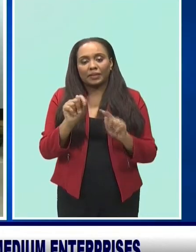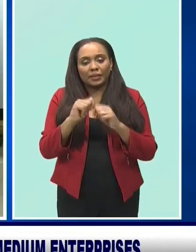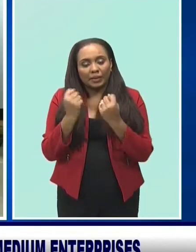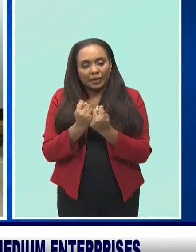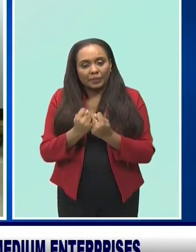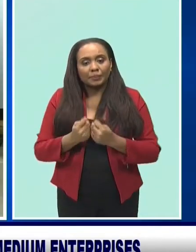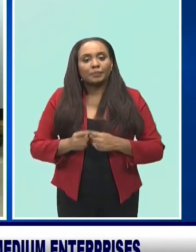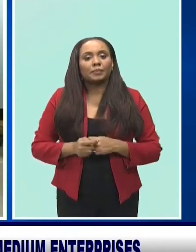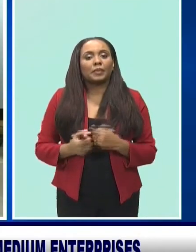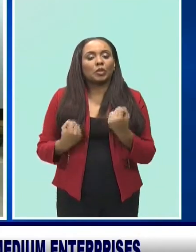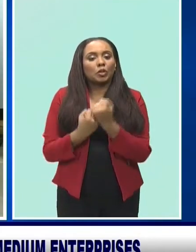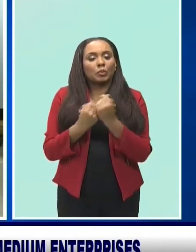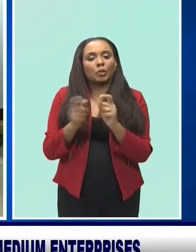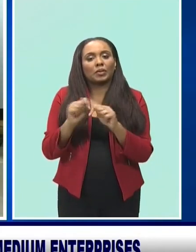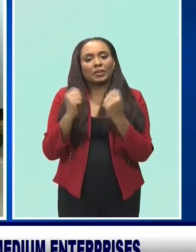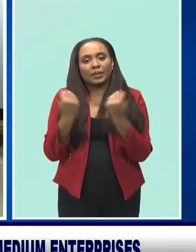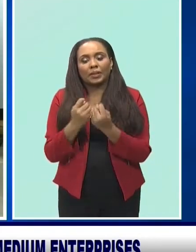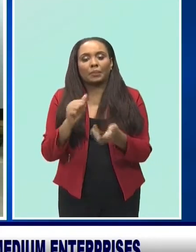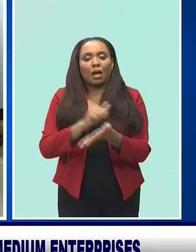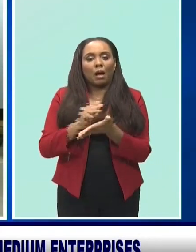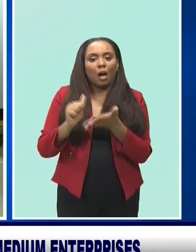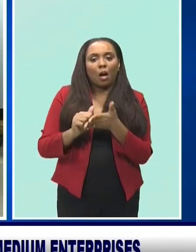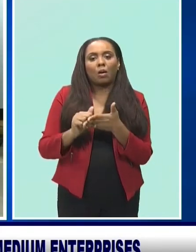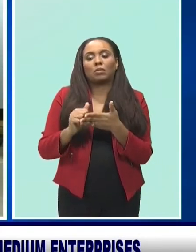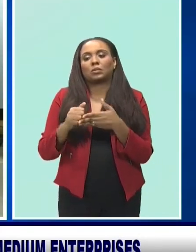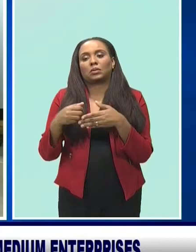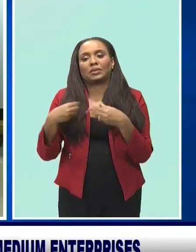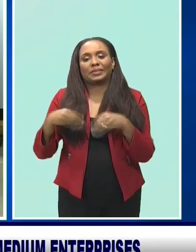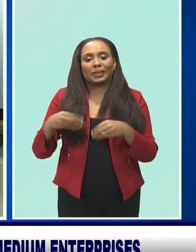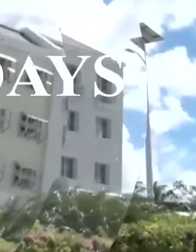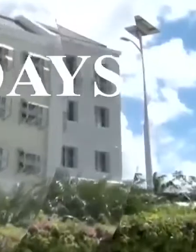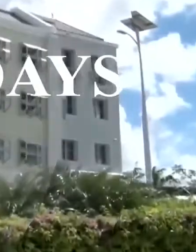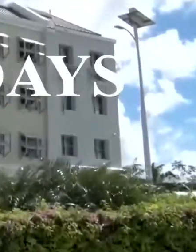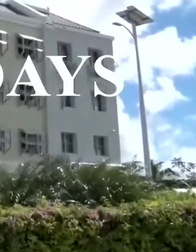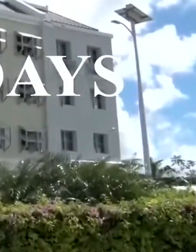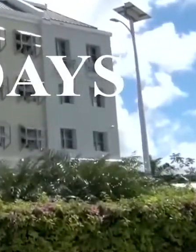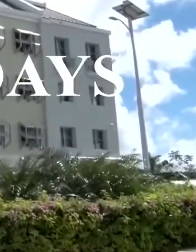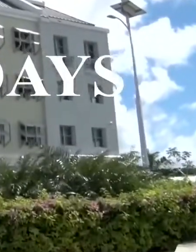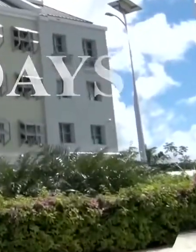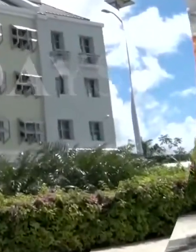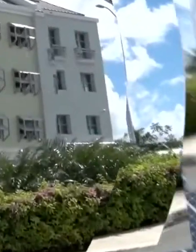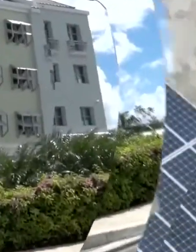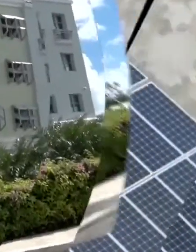teams, and of course our account managers, sales teams.